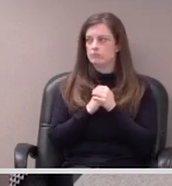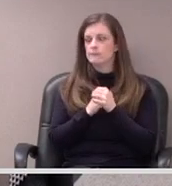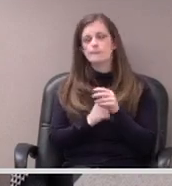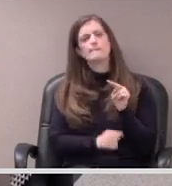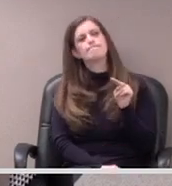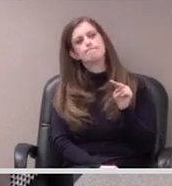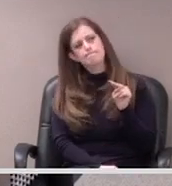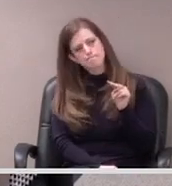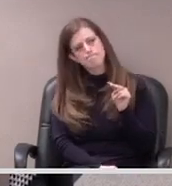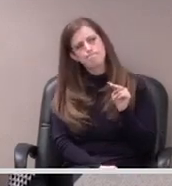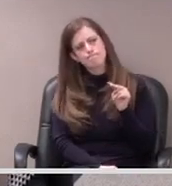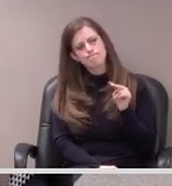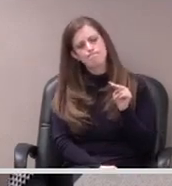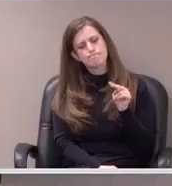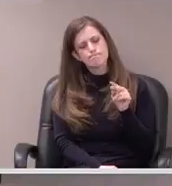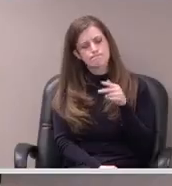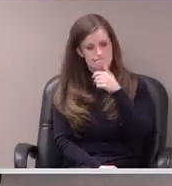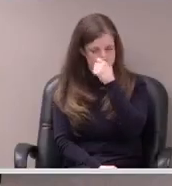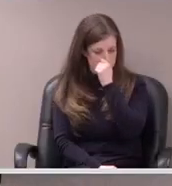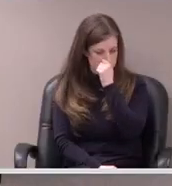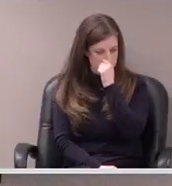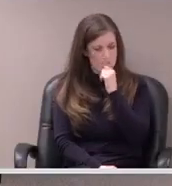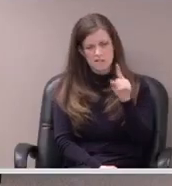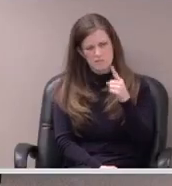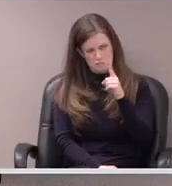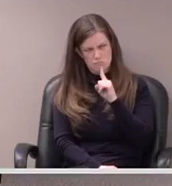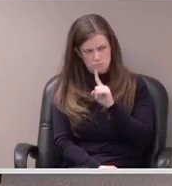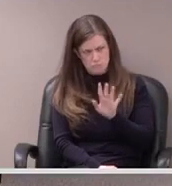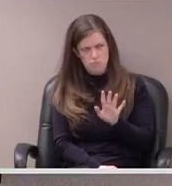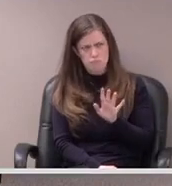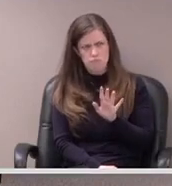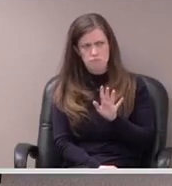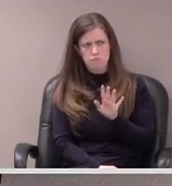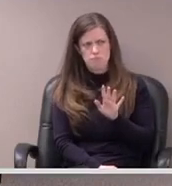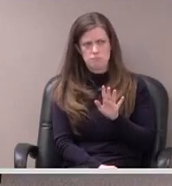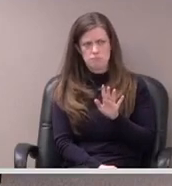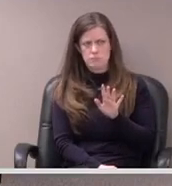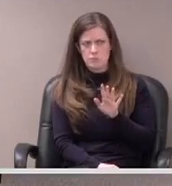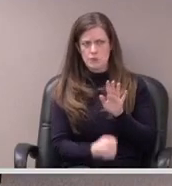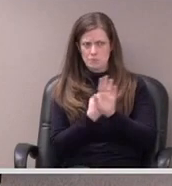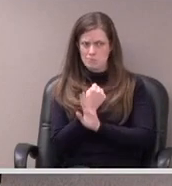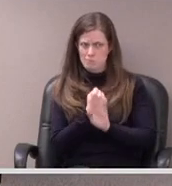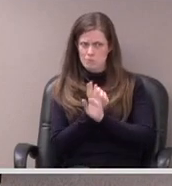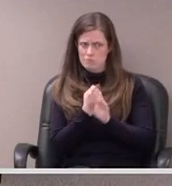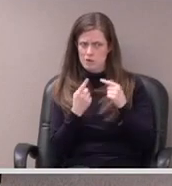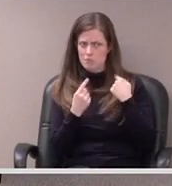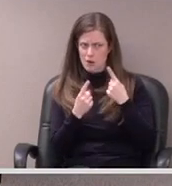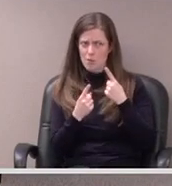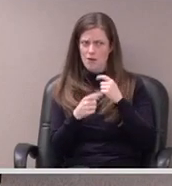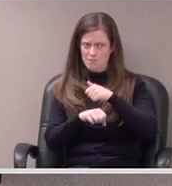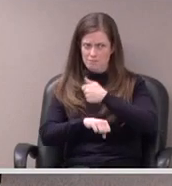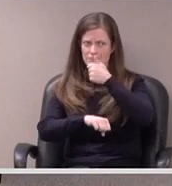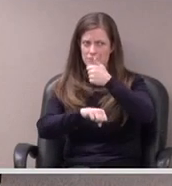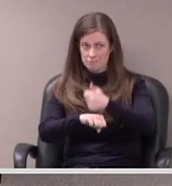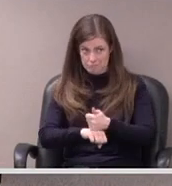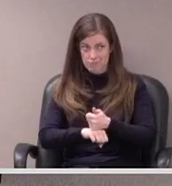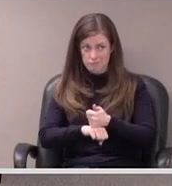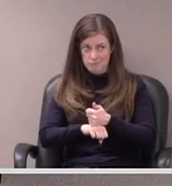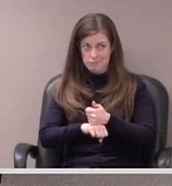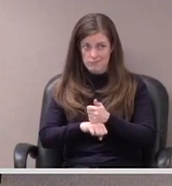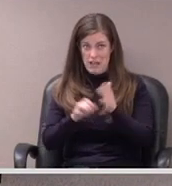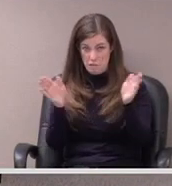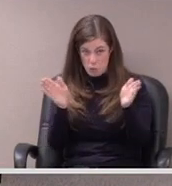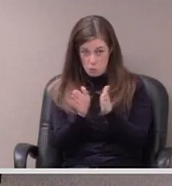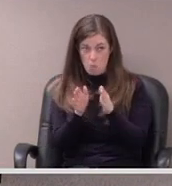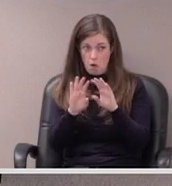Okay. I just want to be sure that we protect what we had built in those small